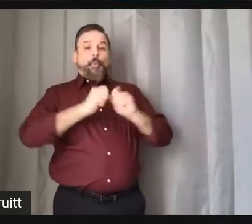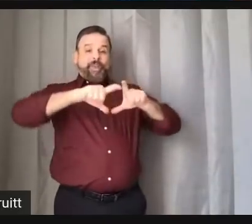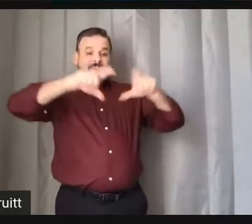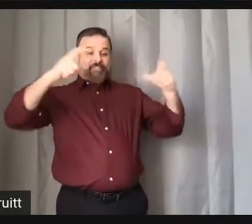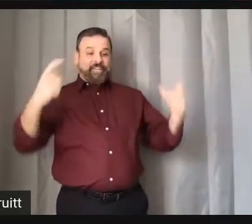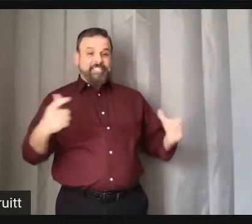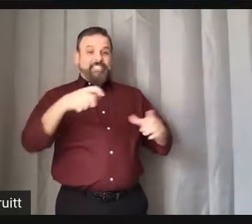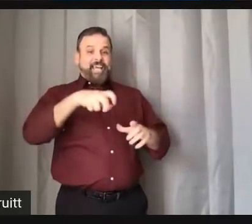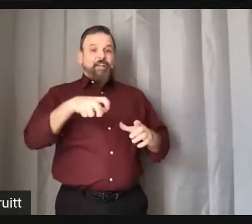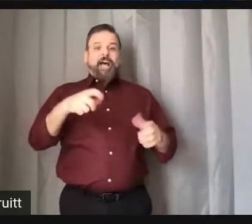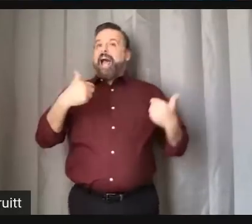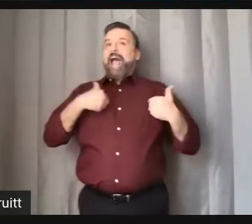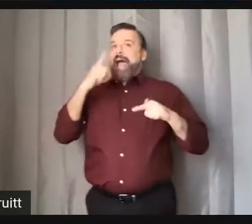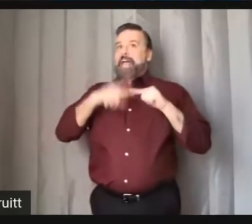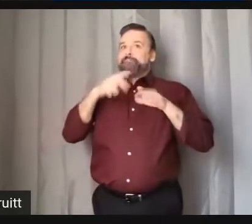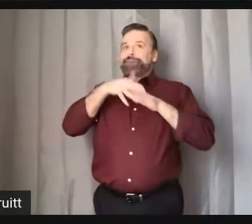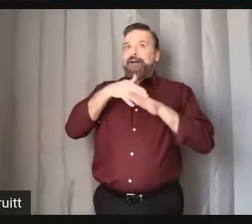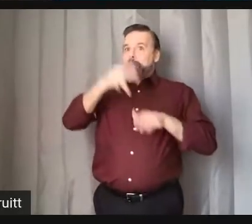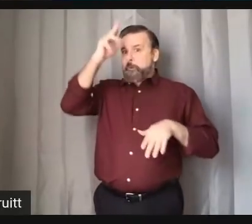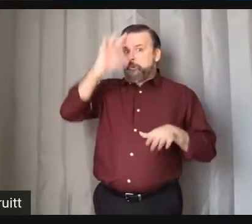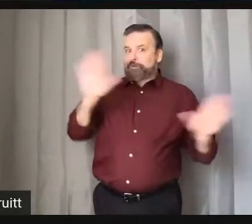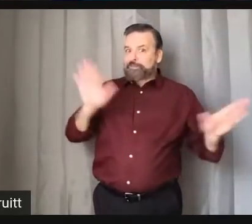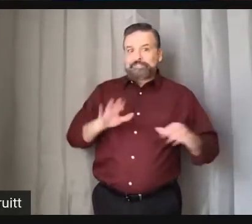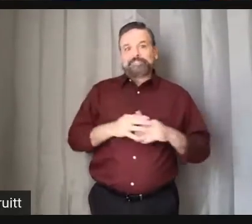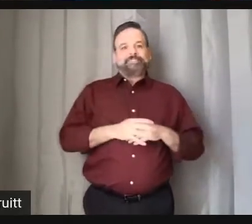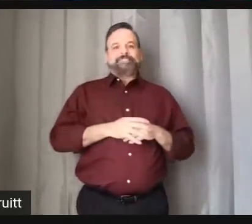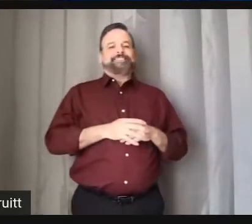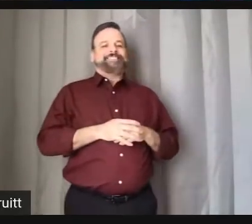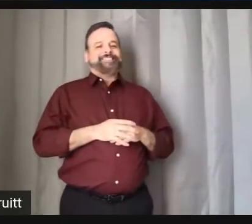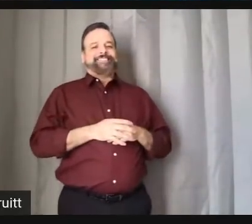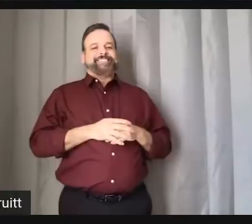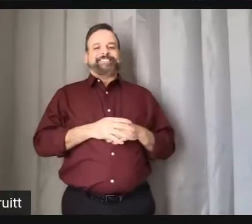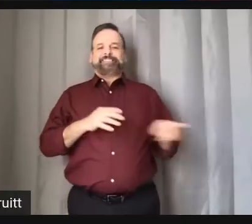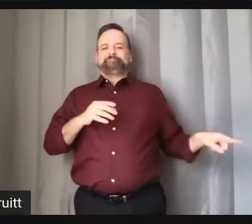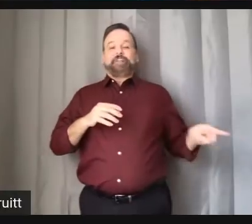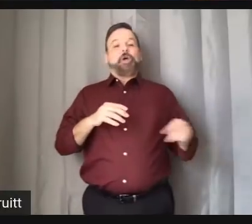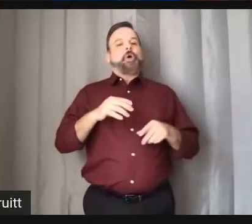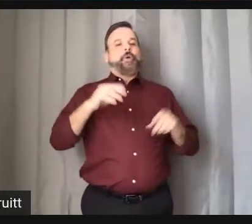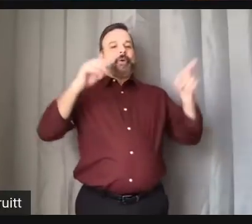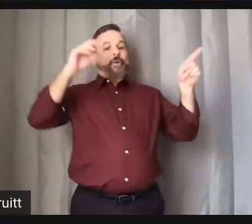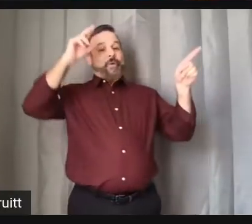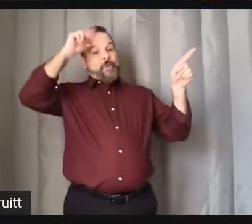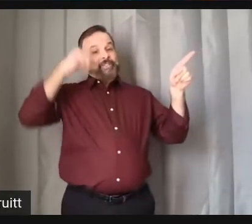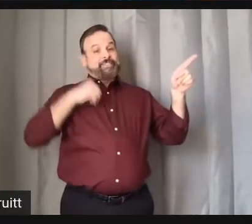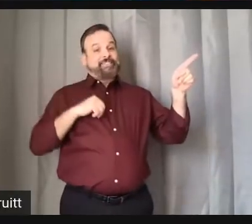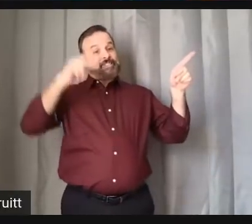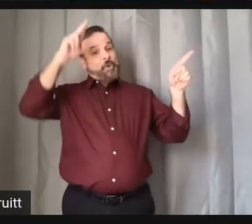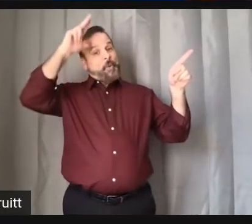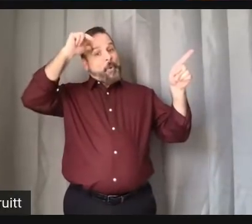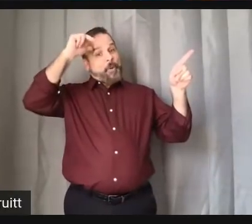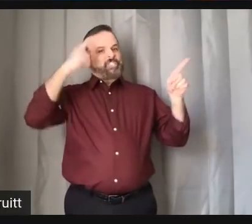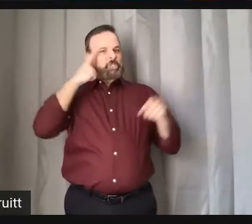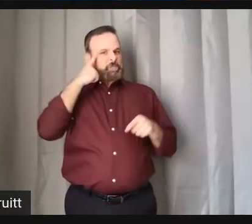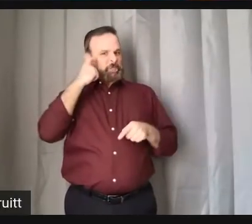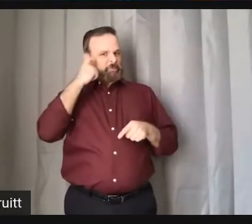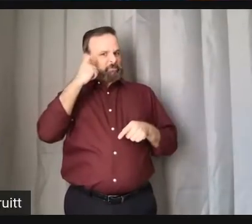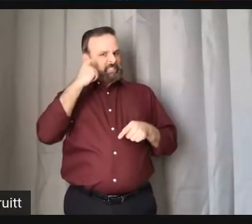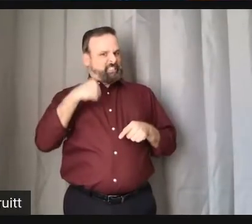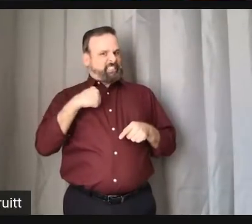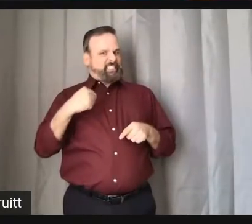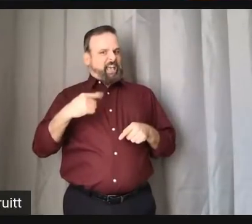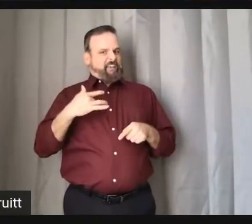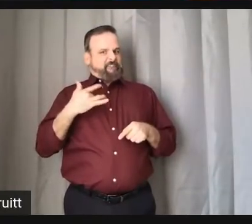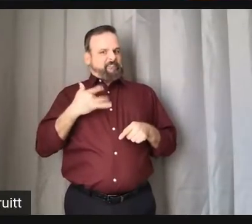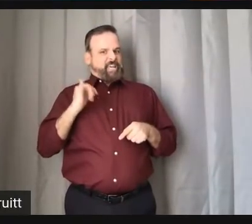ride a horse? No. Like, it's... I'm good. Horses are, I would horses definitely. Are suspicious, though. I feel like